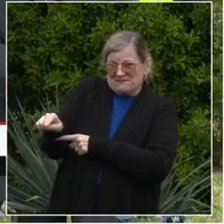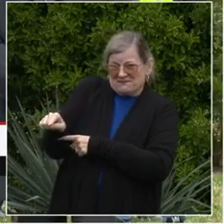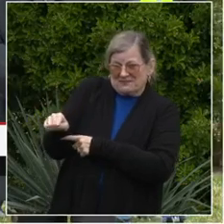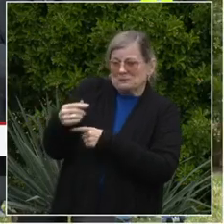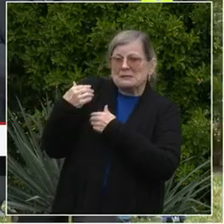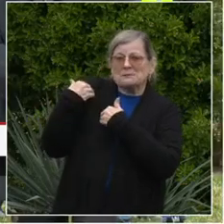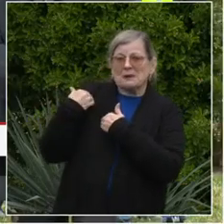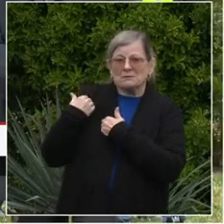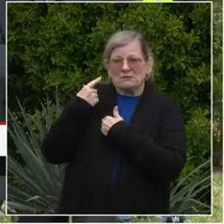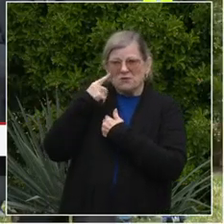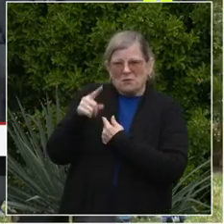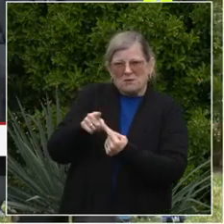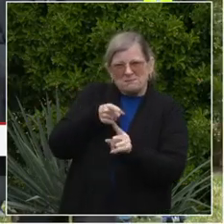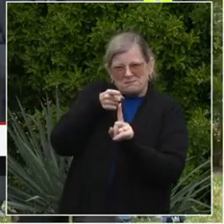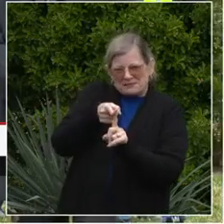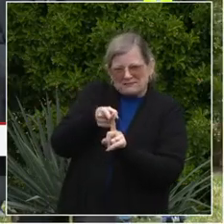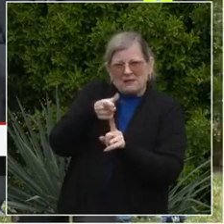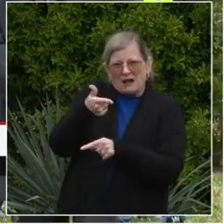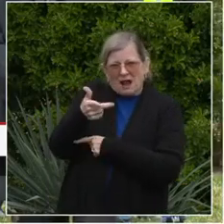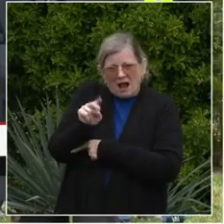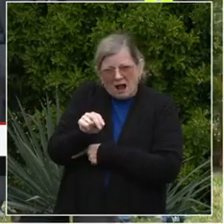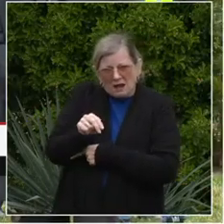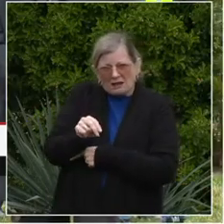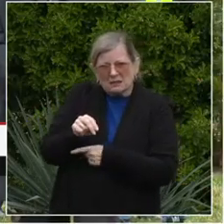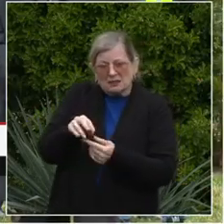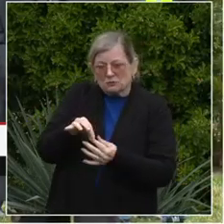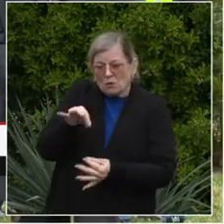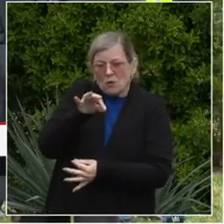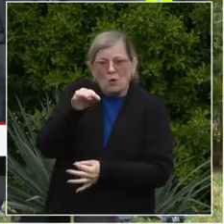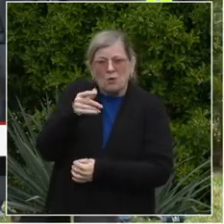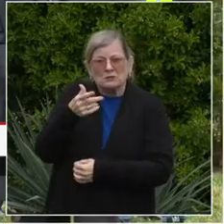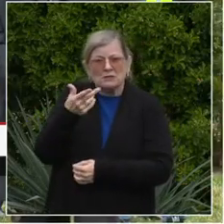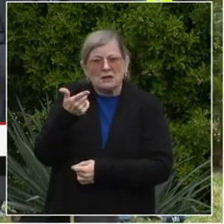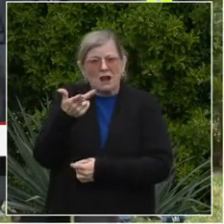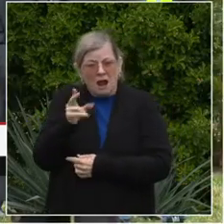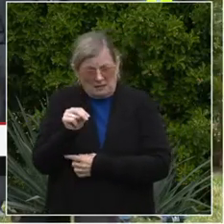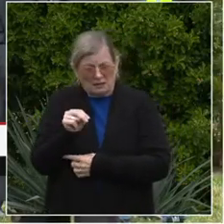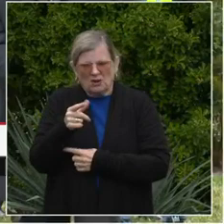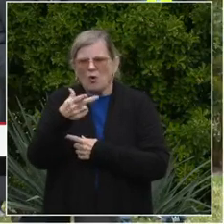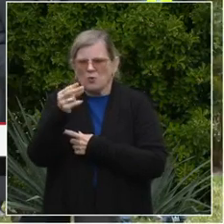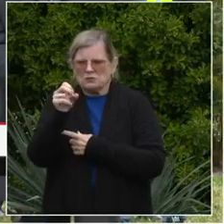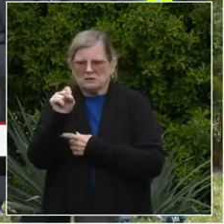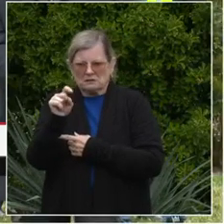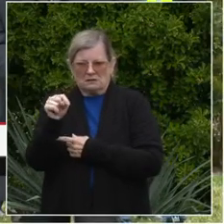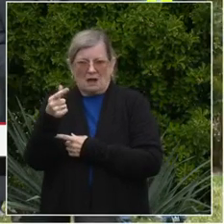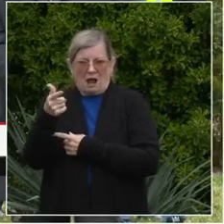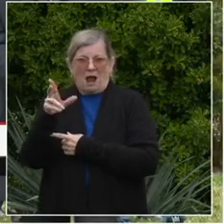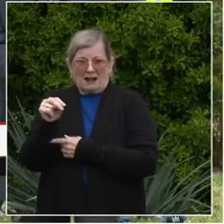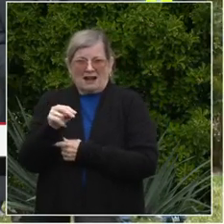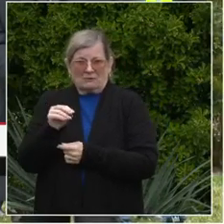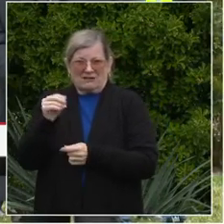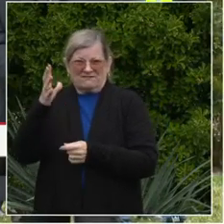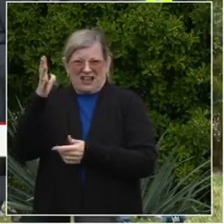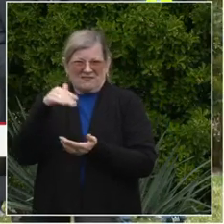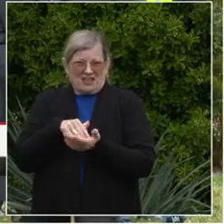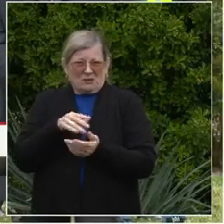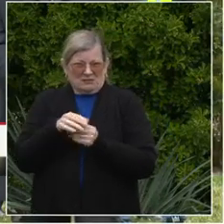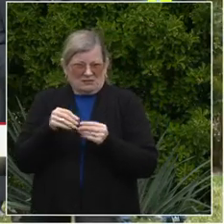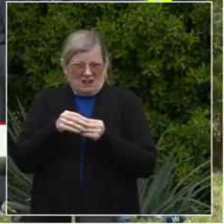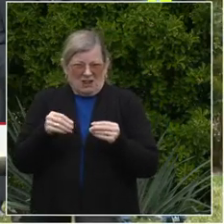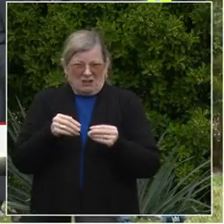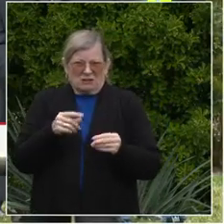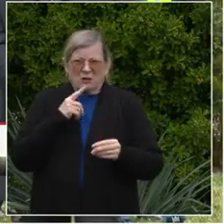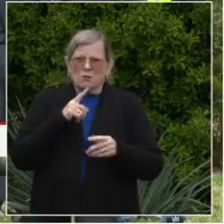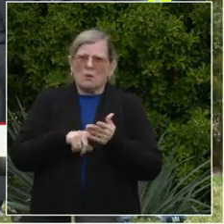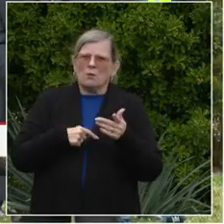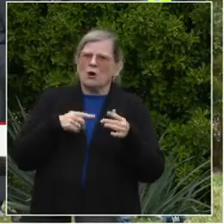specific guns, ghost guns for the additional $5,000, ghost guns, and guns that have those, what we call giggle switches,